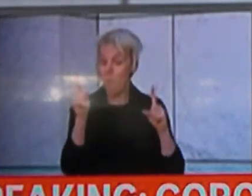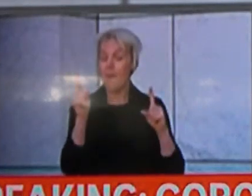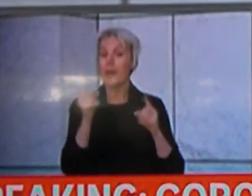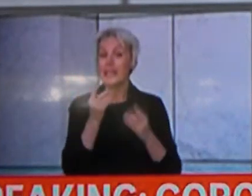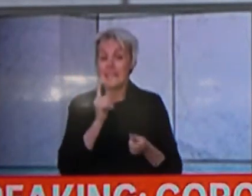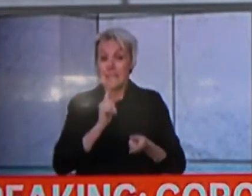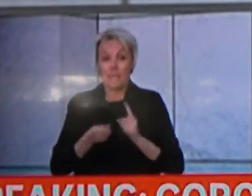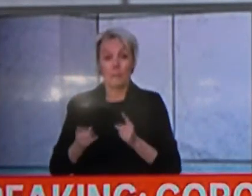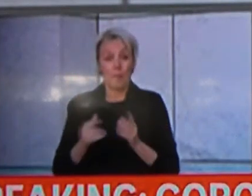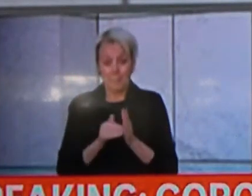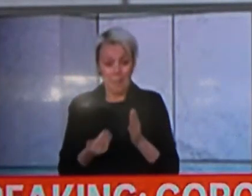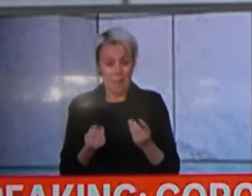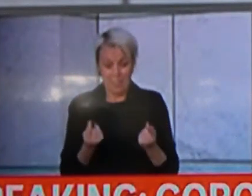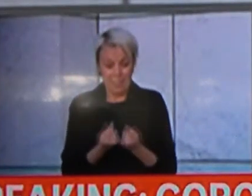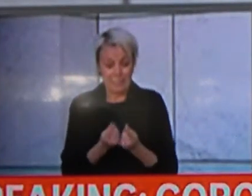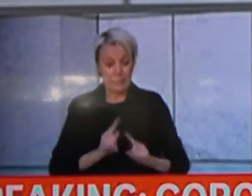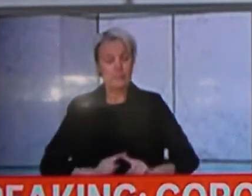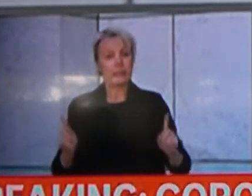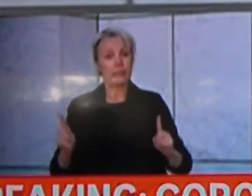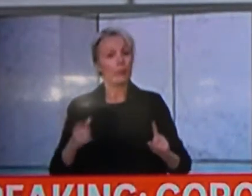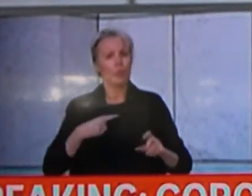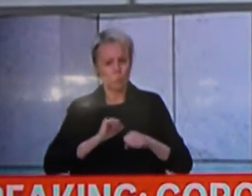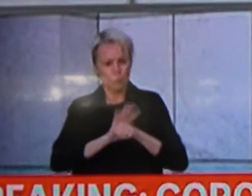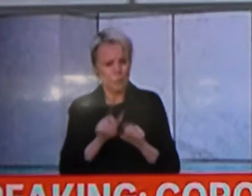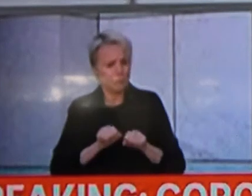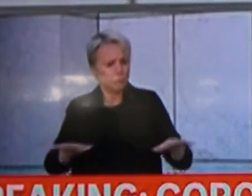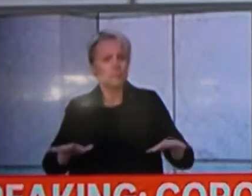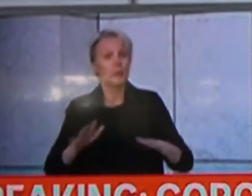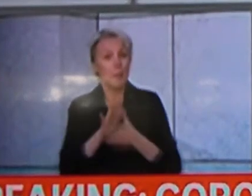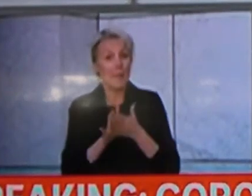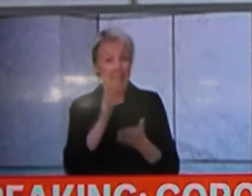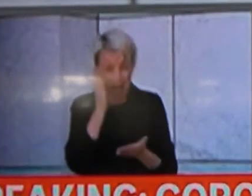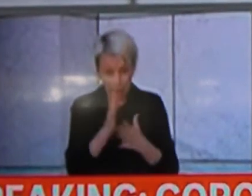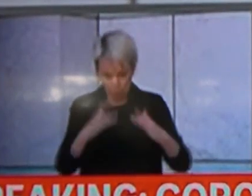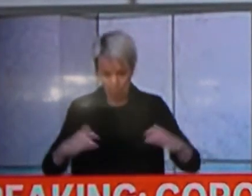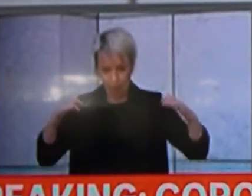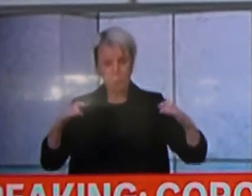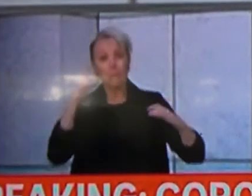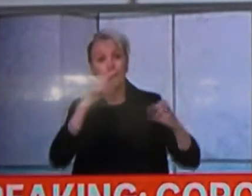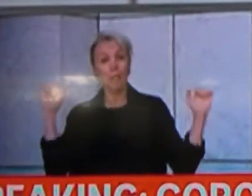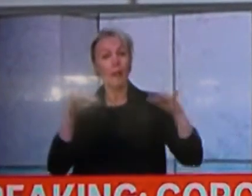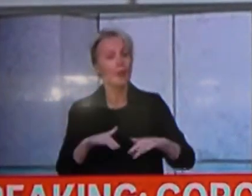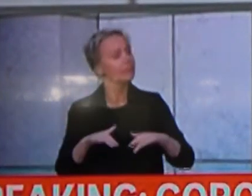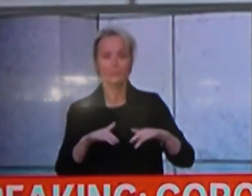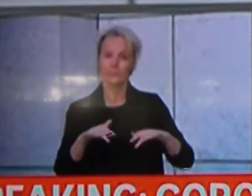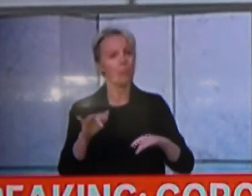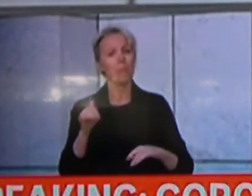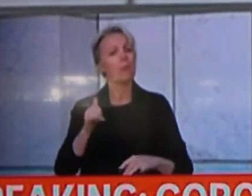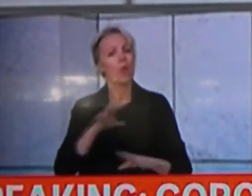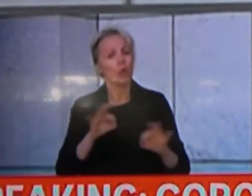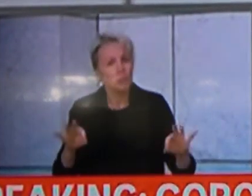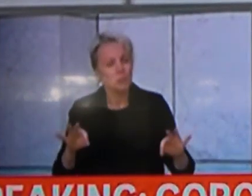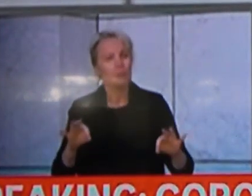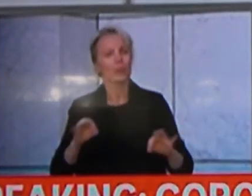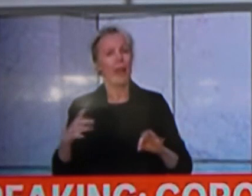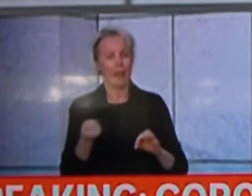be physically possible to convene the Parliament over the next 6 months. So we have to prepare for those contingencies. So the plan is to move